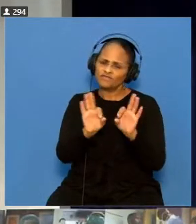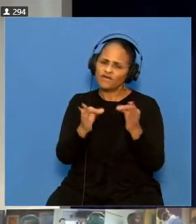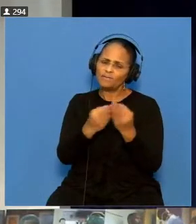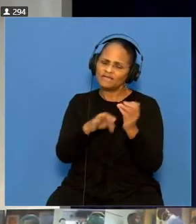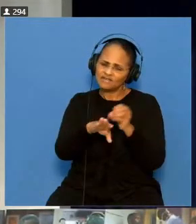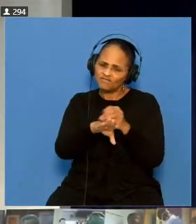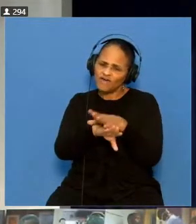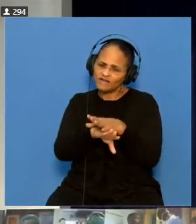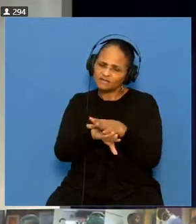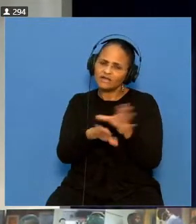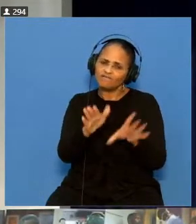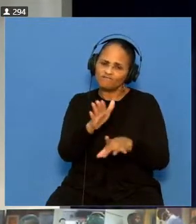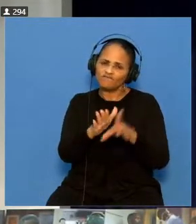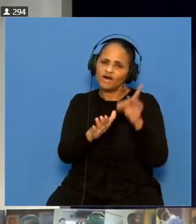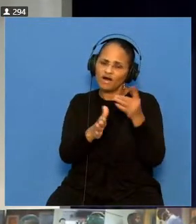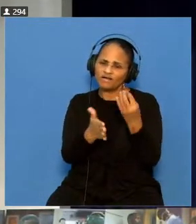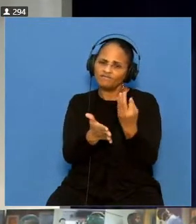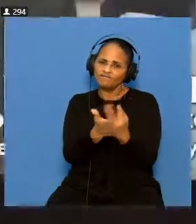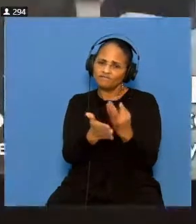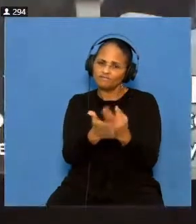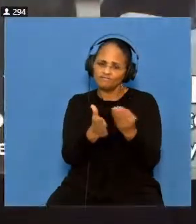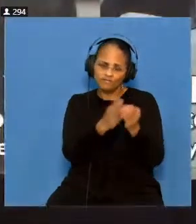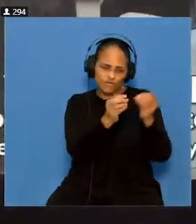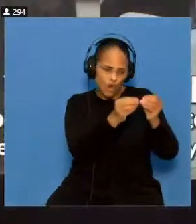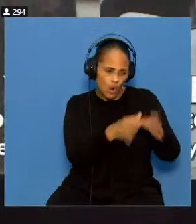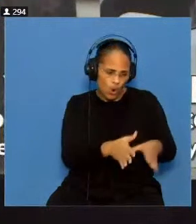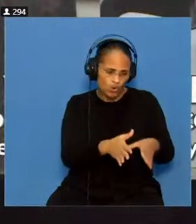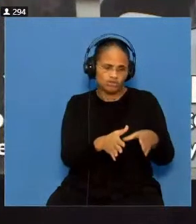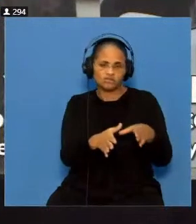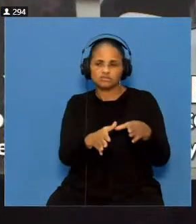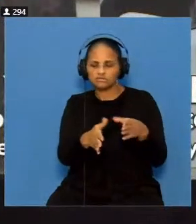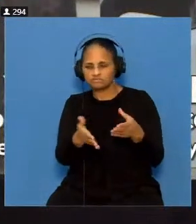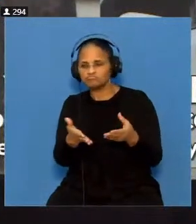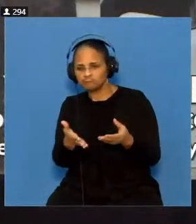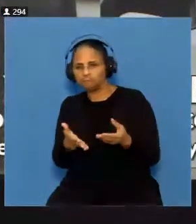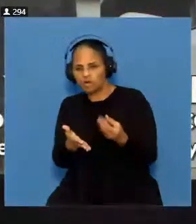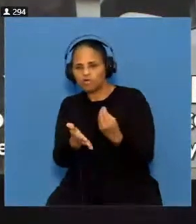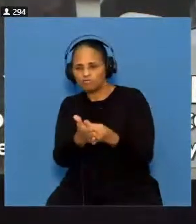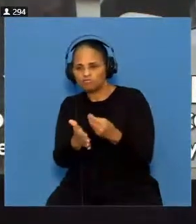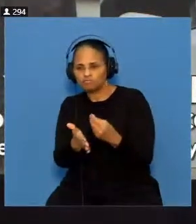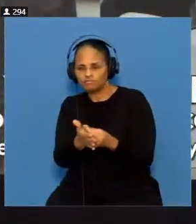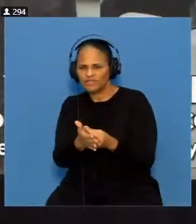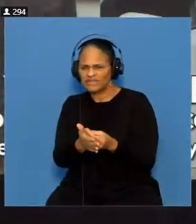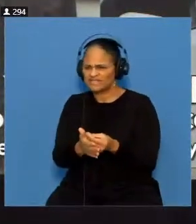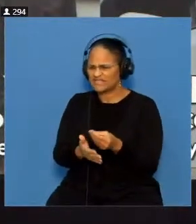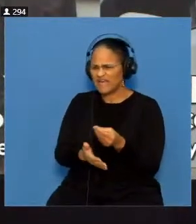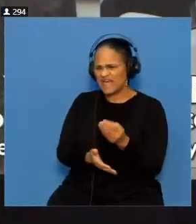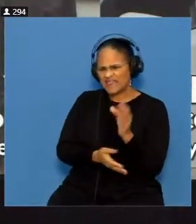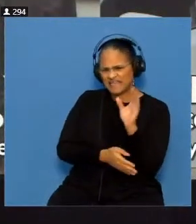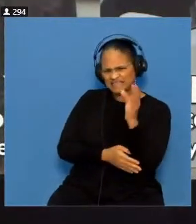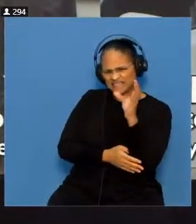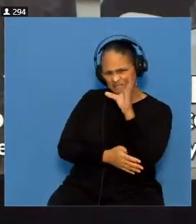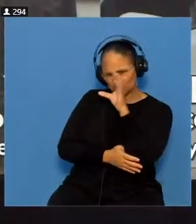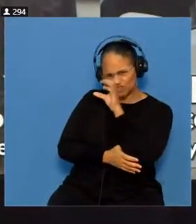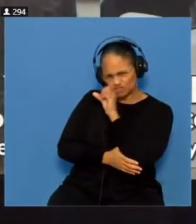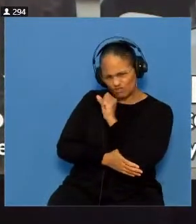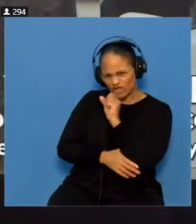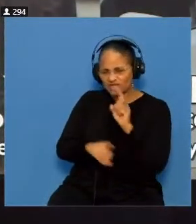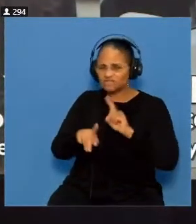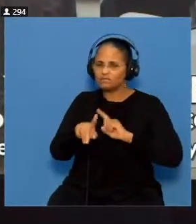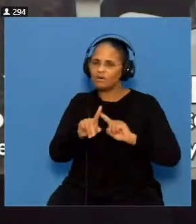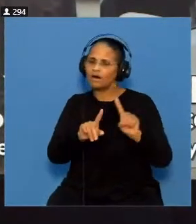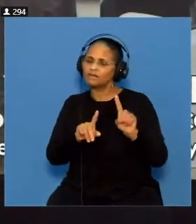time find financial support for the loss of income? Okay, that would be an individual case. It seems a little bit strange. My best advice would be for